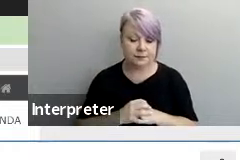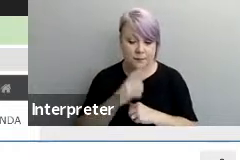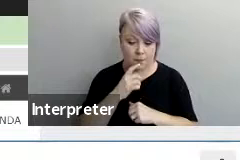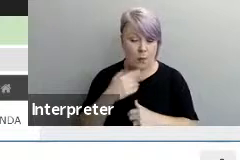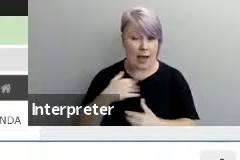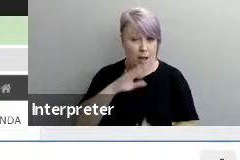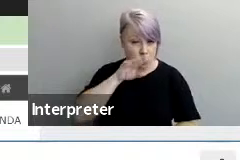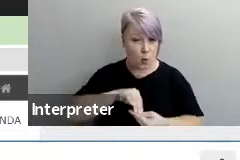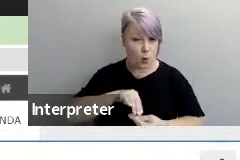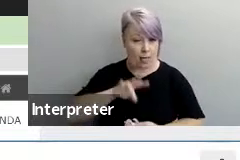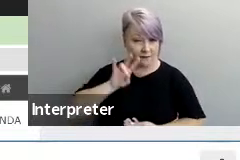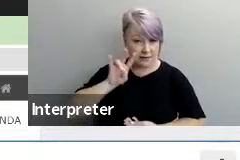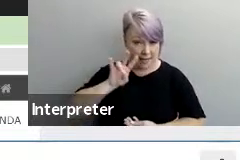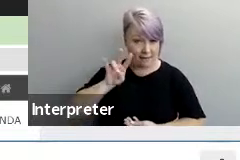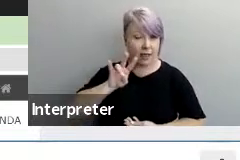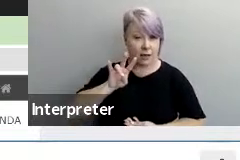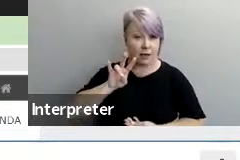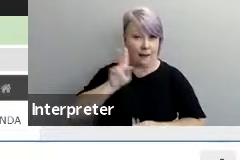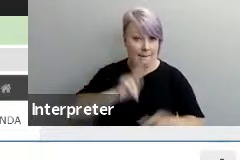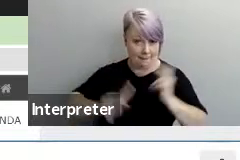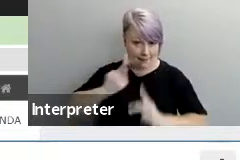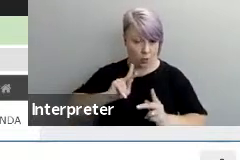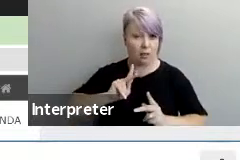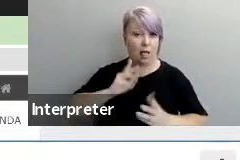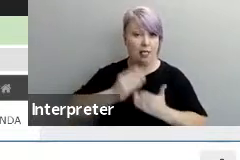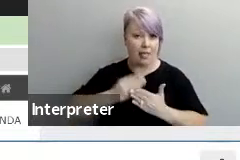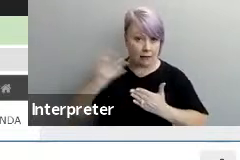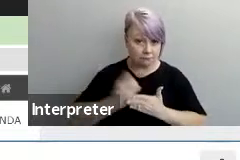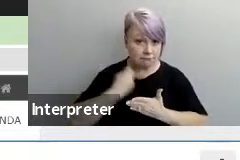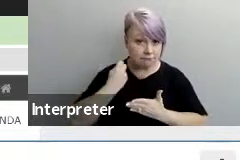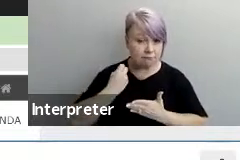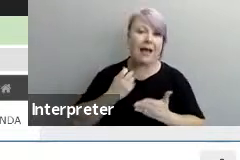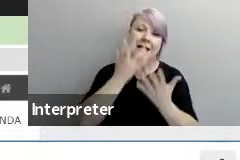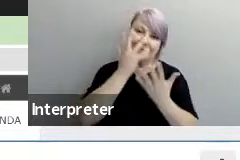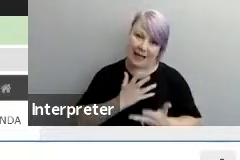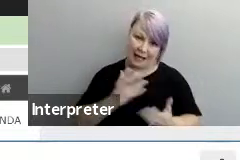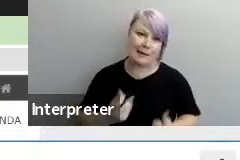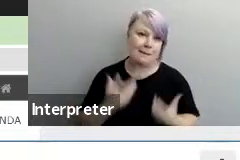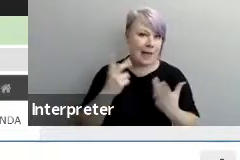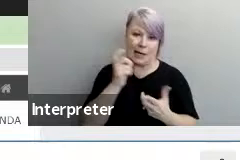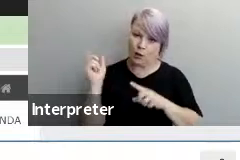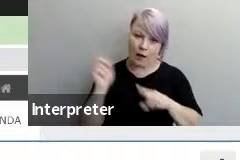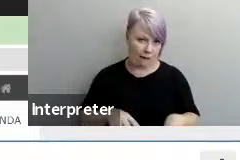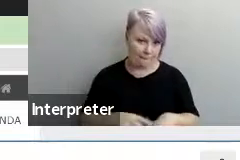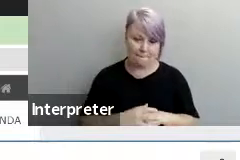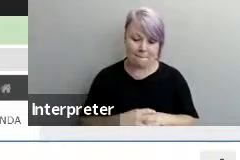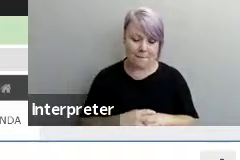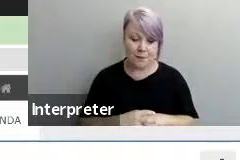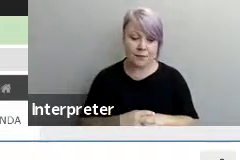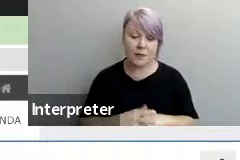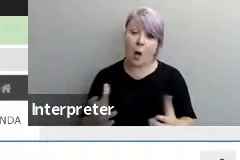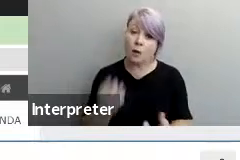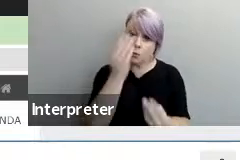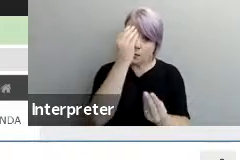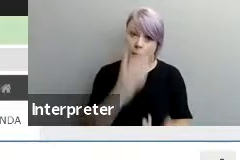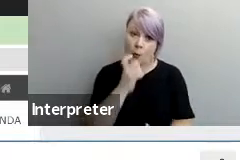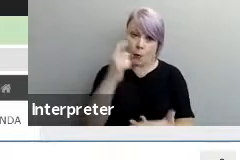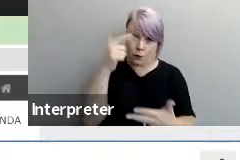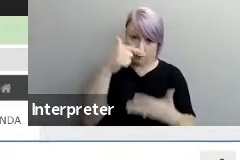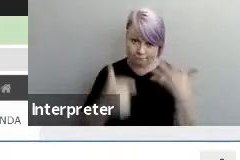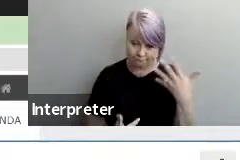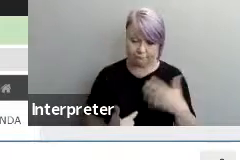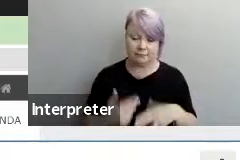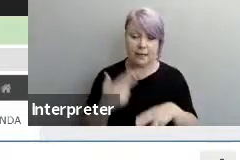total of 7 SSD grant recipients. Unfortunately, several were unable to attend. I would like to just tell you who the other